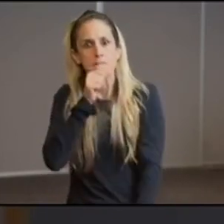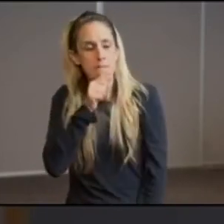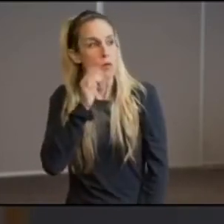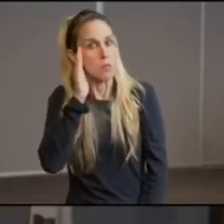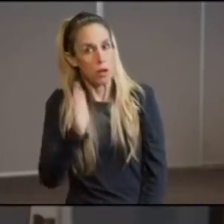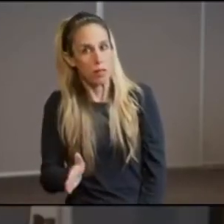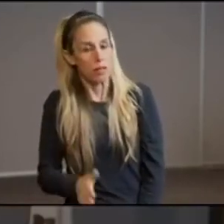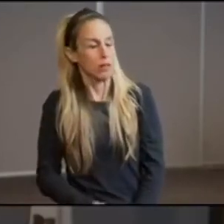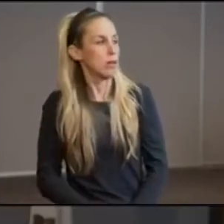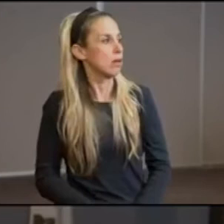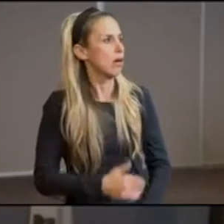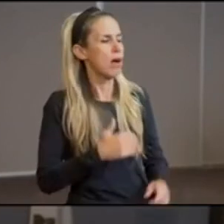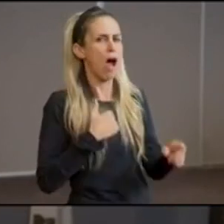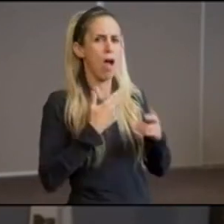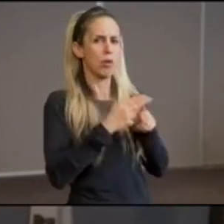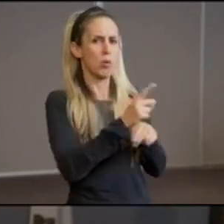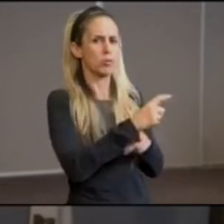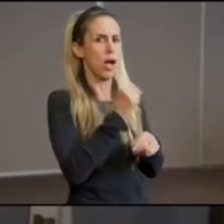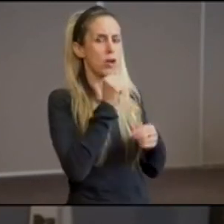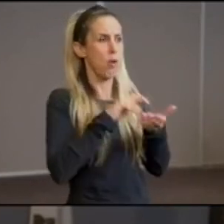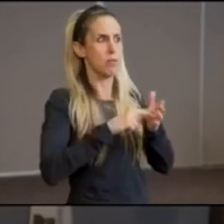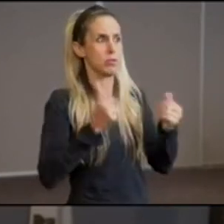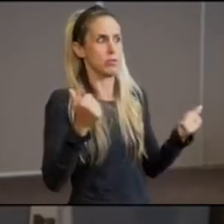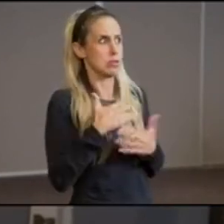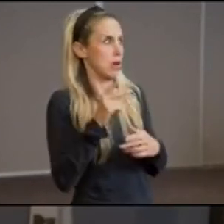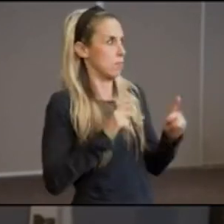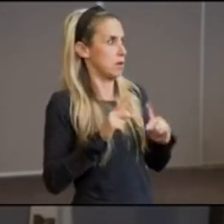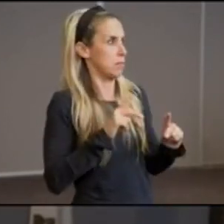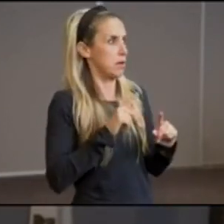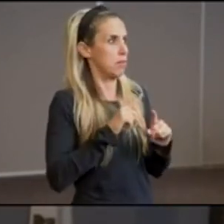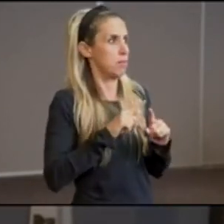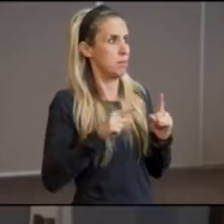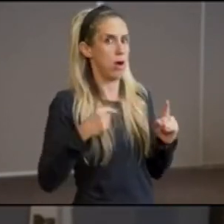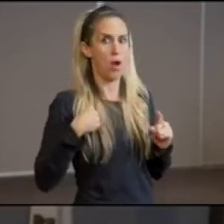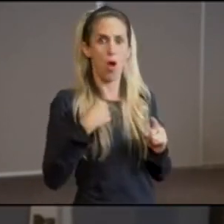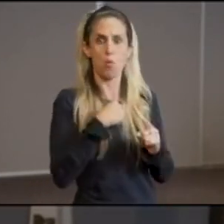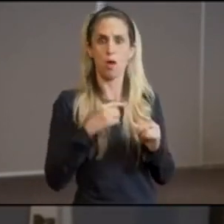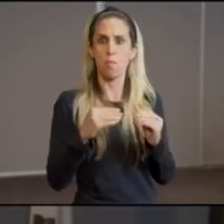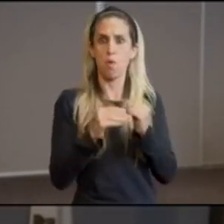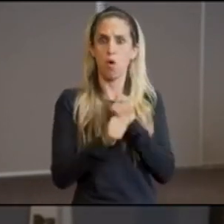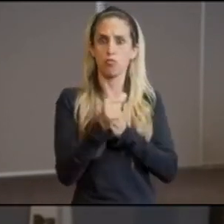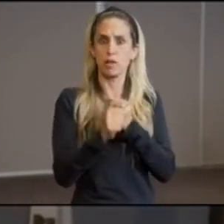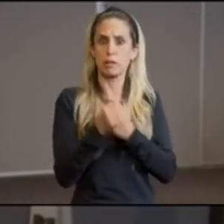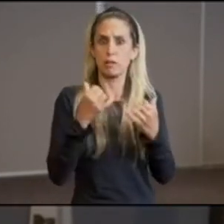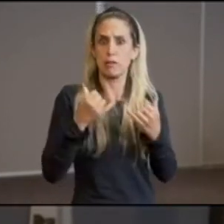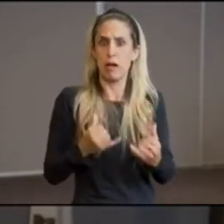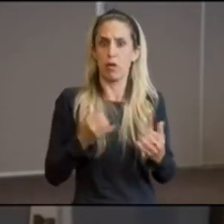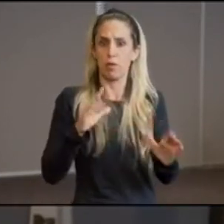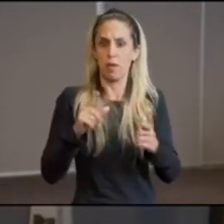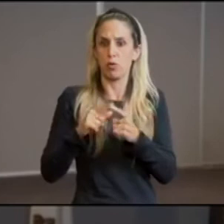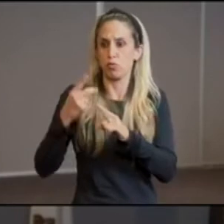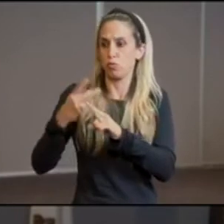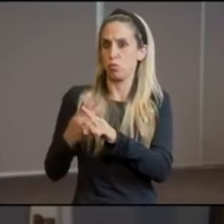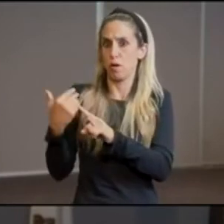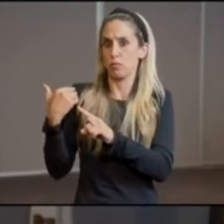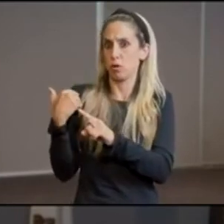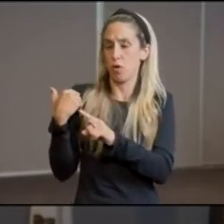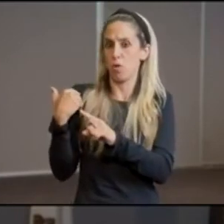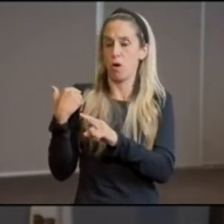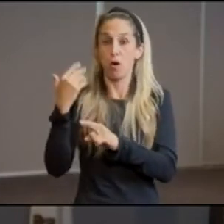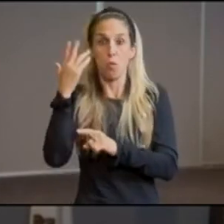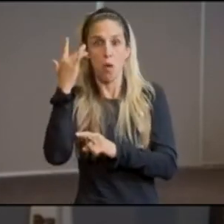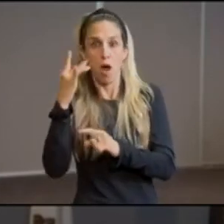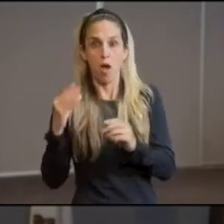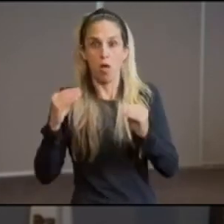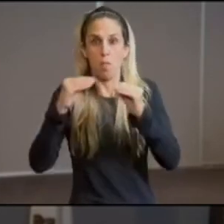I have one quick question, and I don't mean to alarm anyone, but are we at more risk now than, let's say, 2 months ago, given the fact that